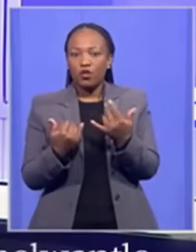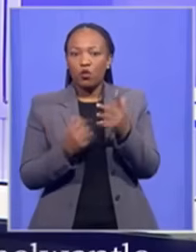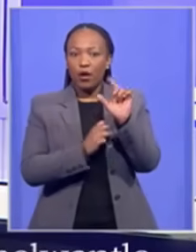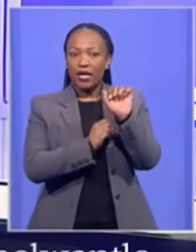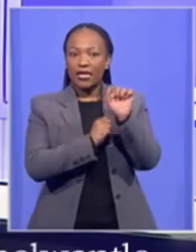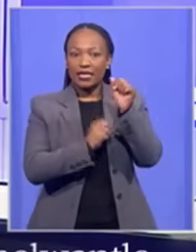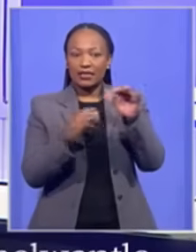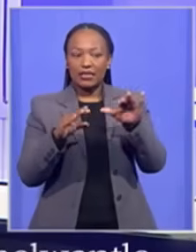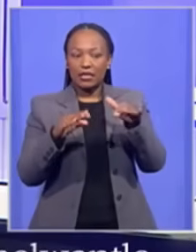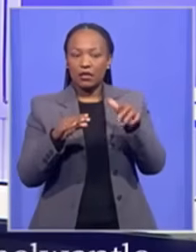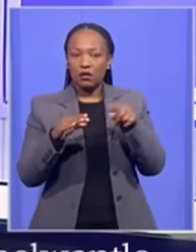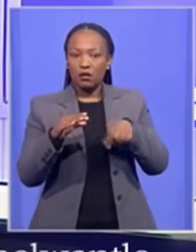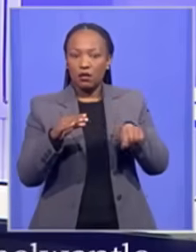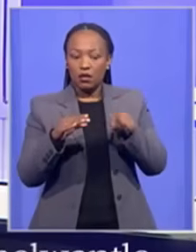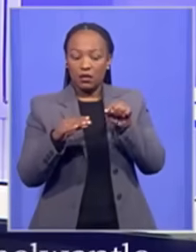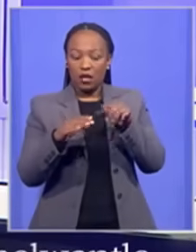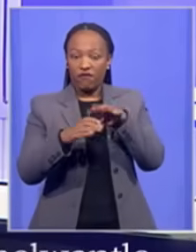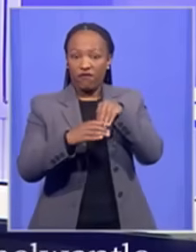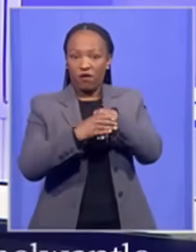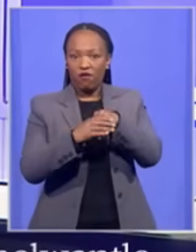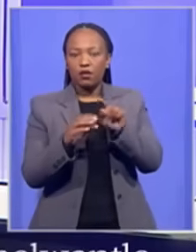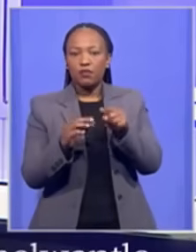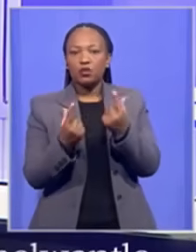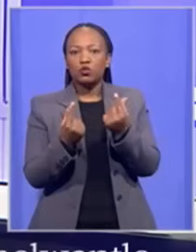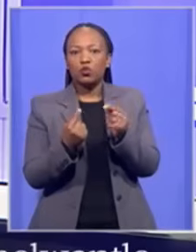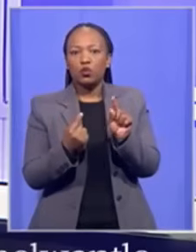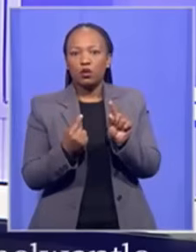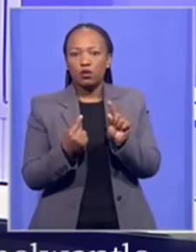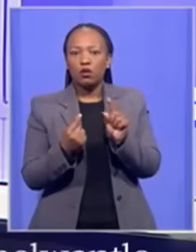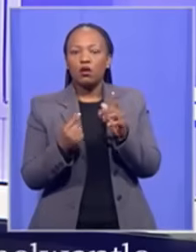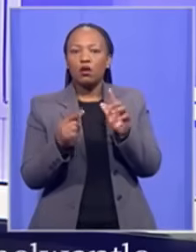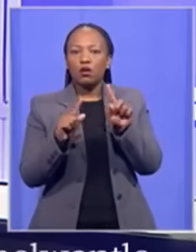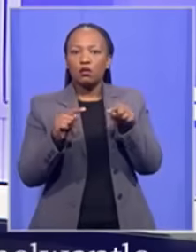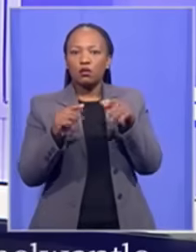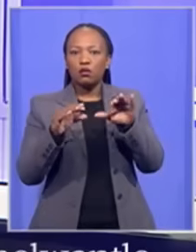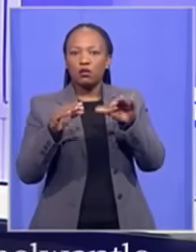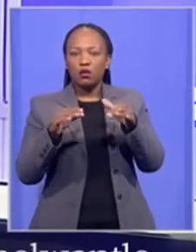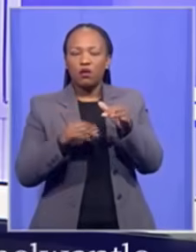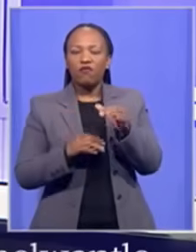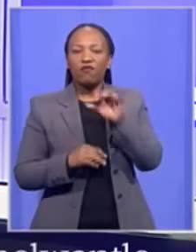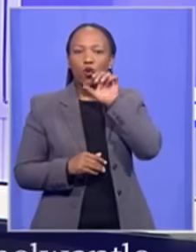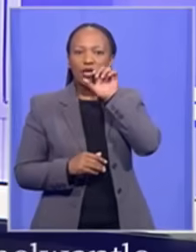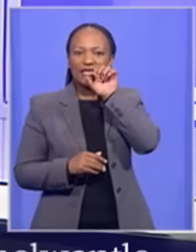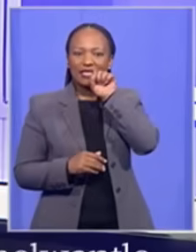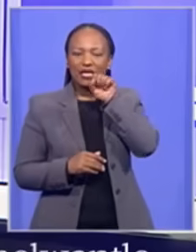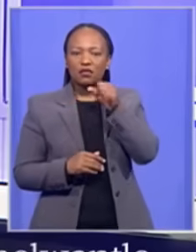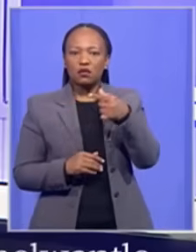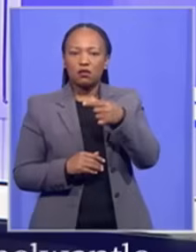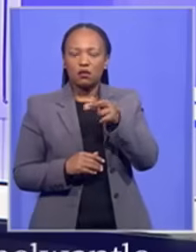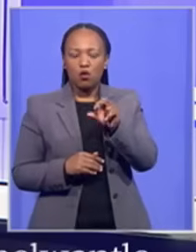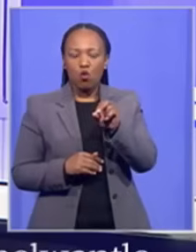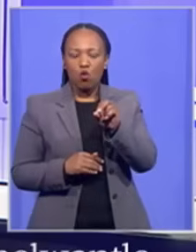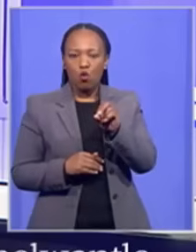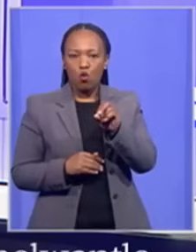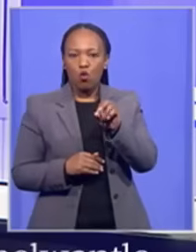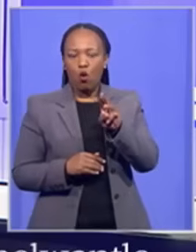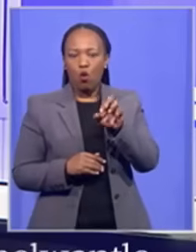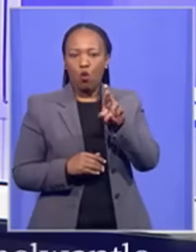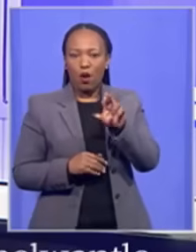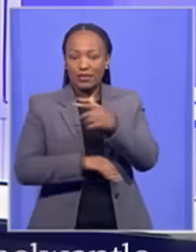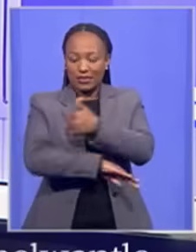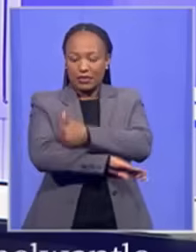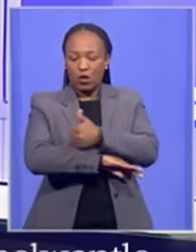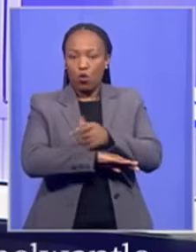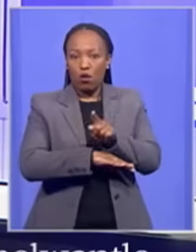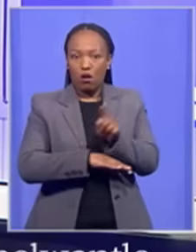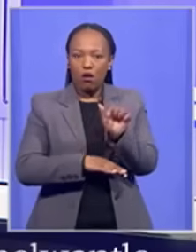industering yeo ba swanelago ke go e dira go no swana le mokgatlo wa balemi Citrus Growers Association bao batla go e kgatha kudu ditherišanong tša go leka go